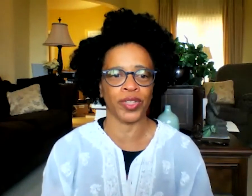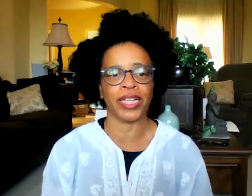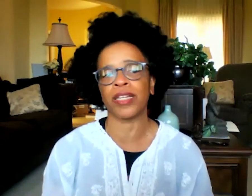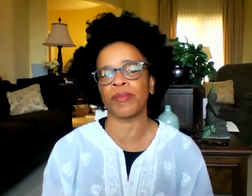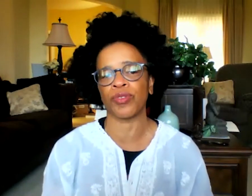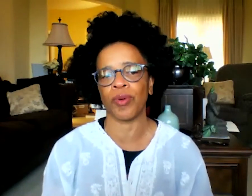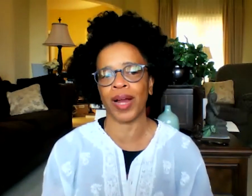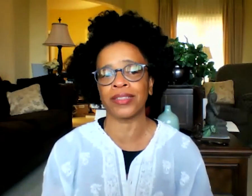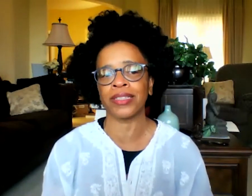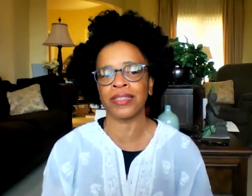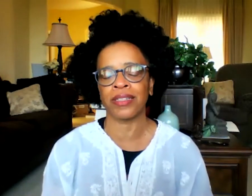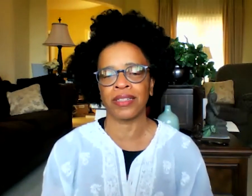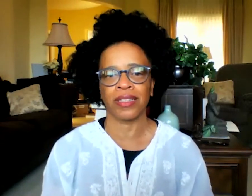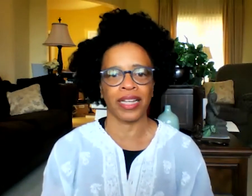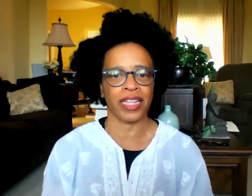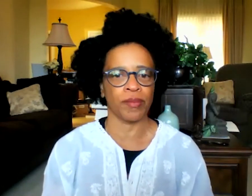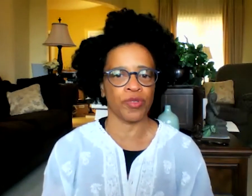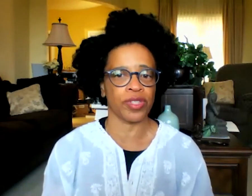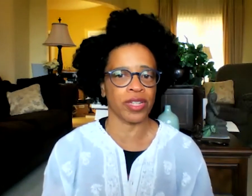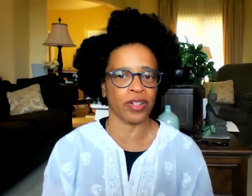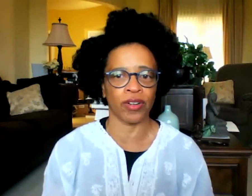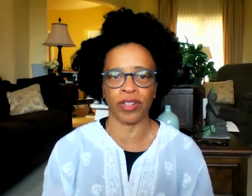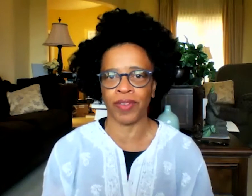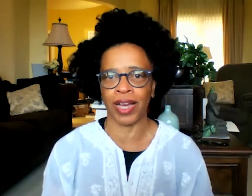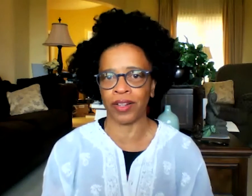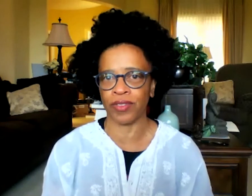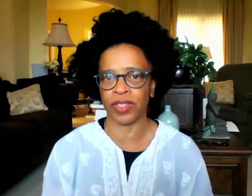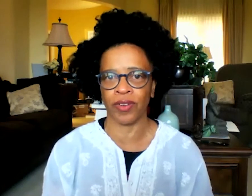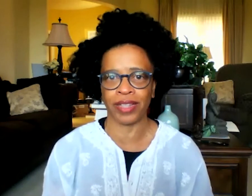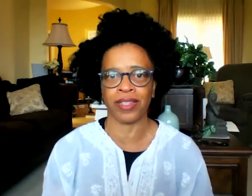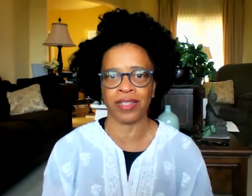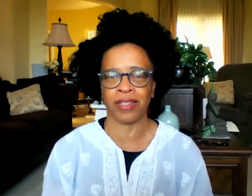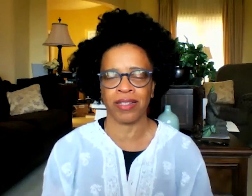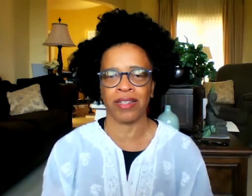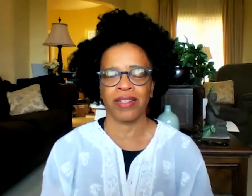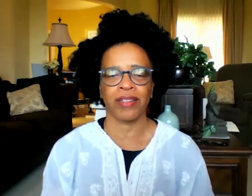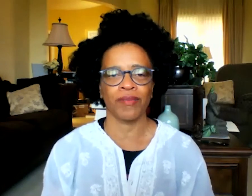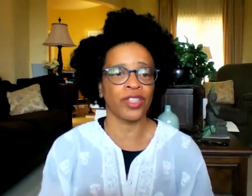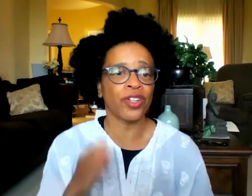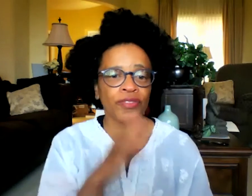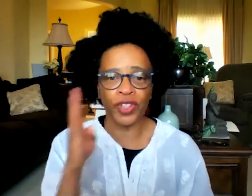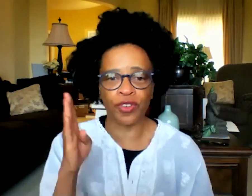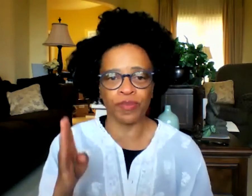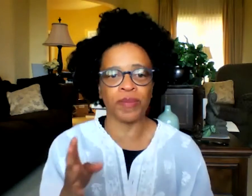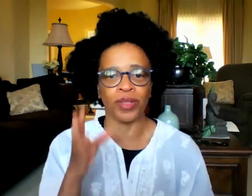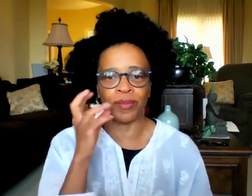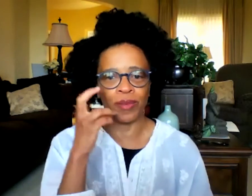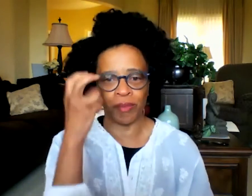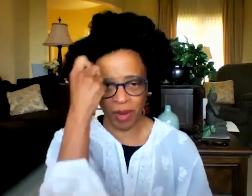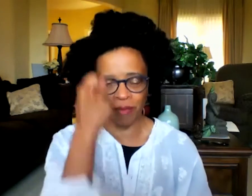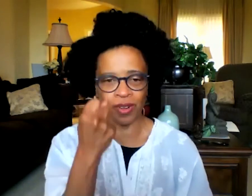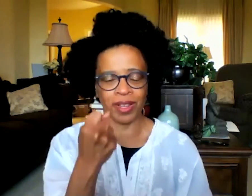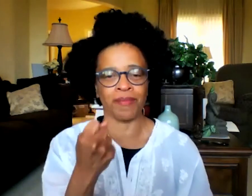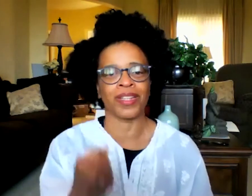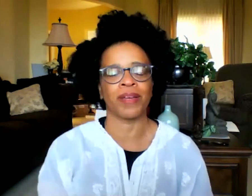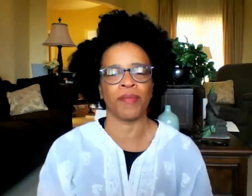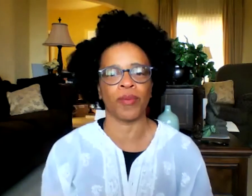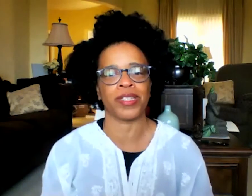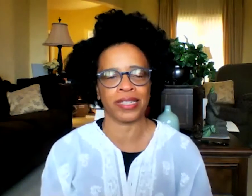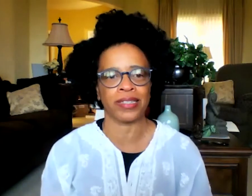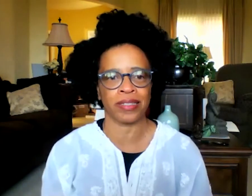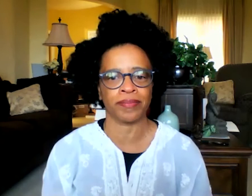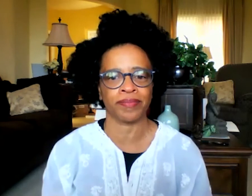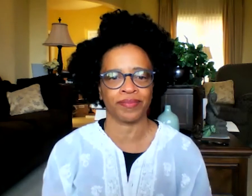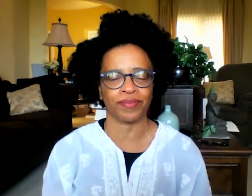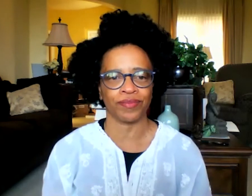the world that keeps you grounded and keeps you centered on your values and your ethics. We look for those people and we remember them in